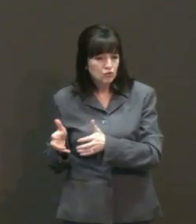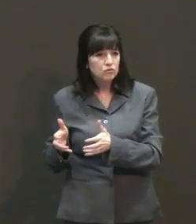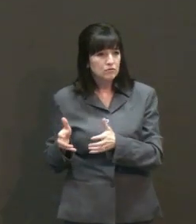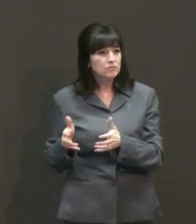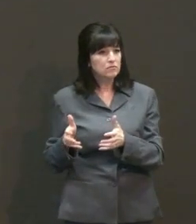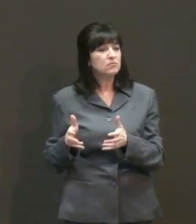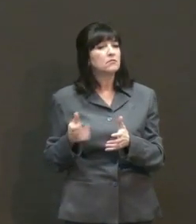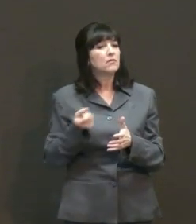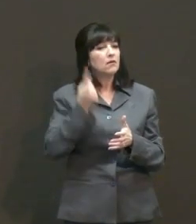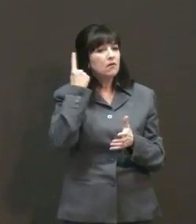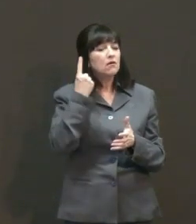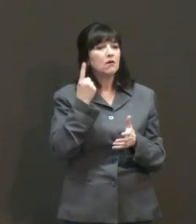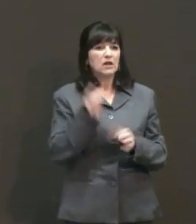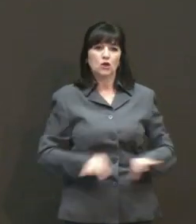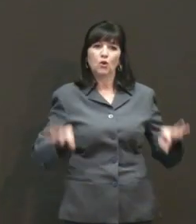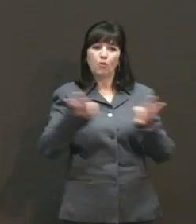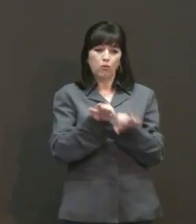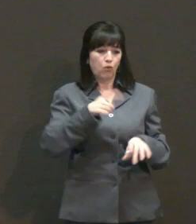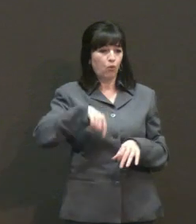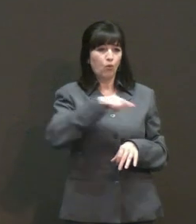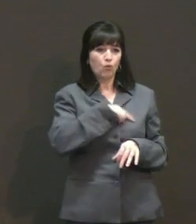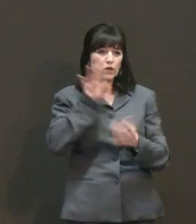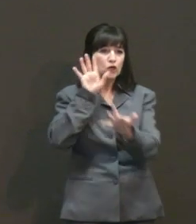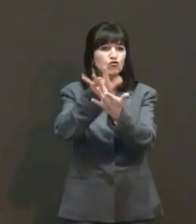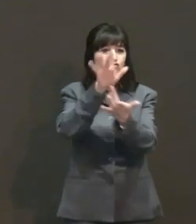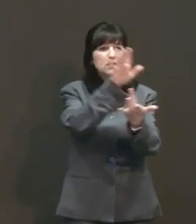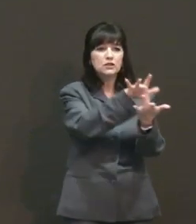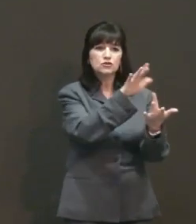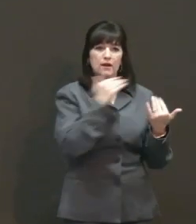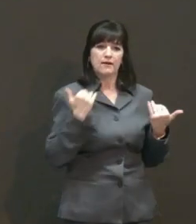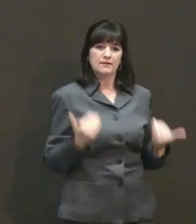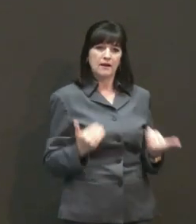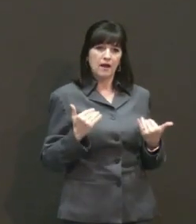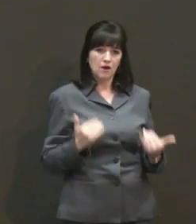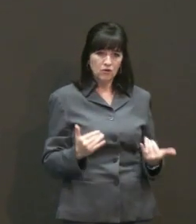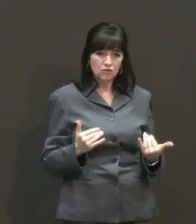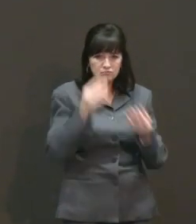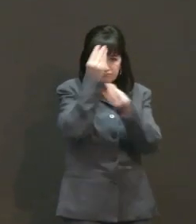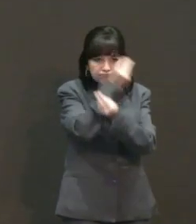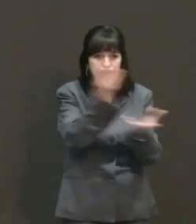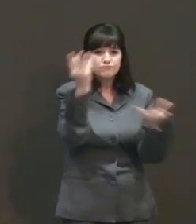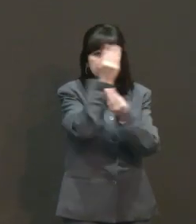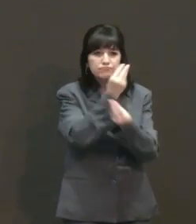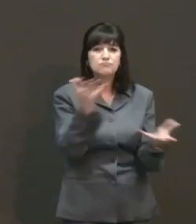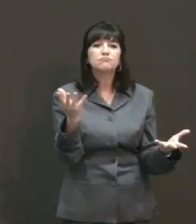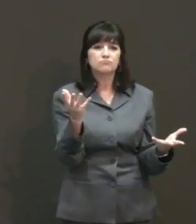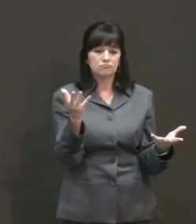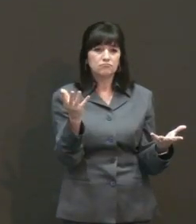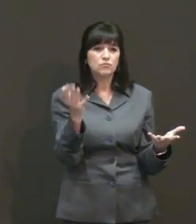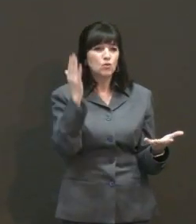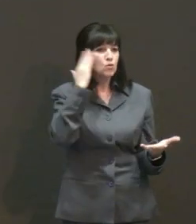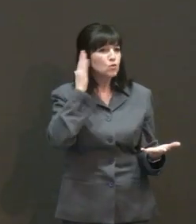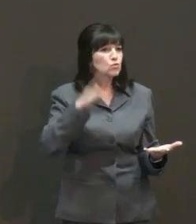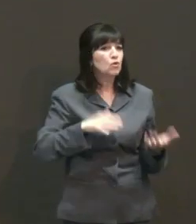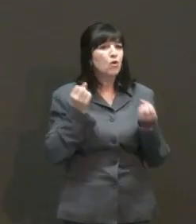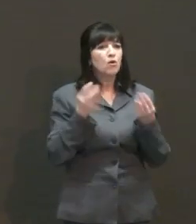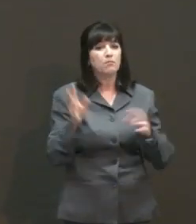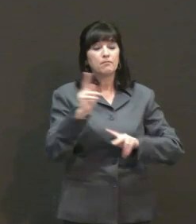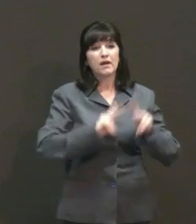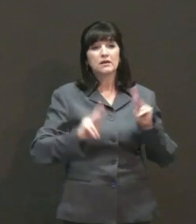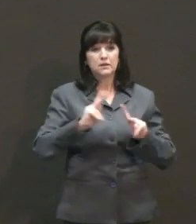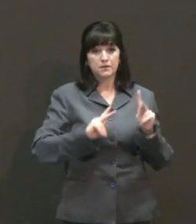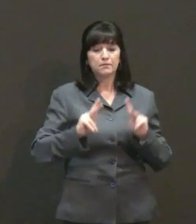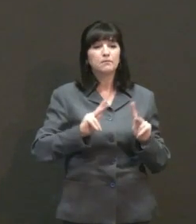to intervene and reach out now. We know that many people of color live in locations and